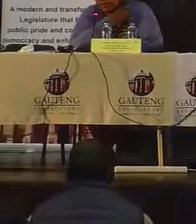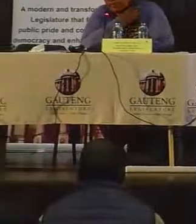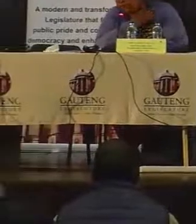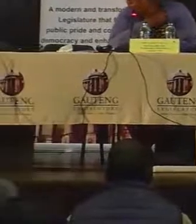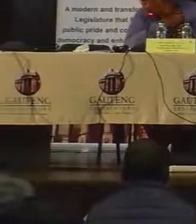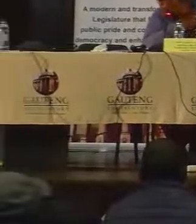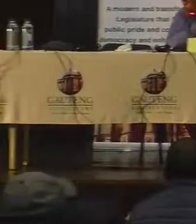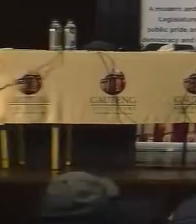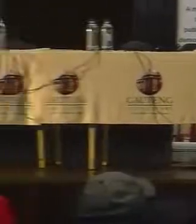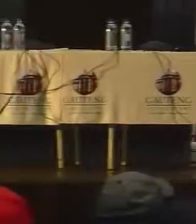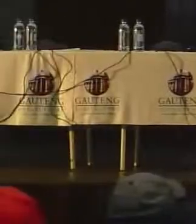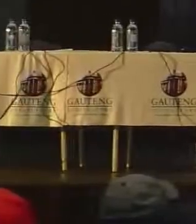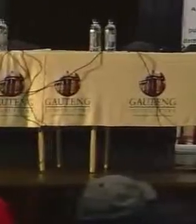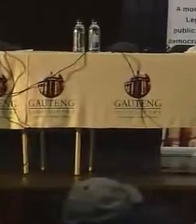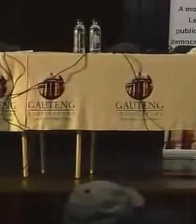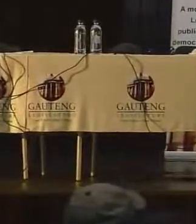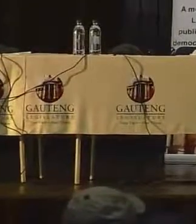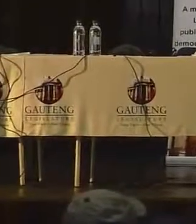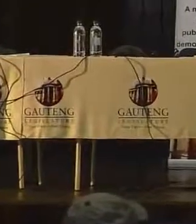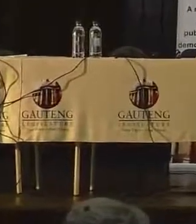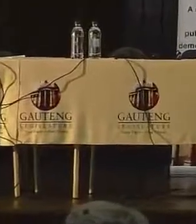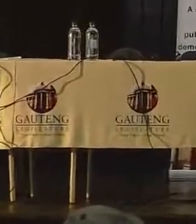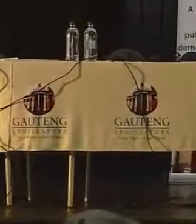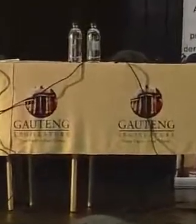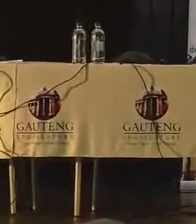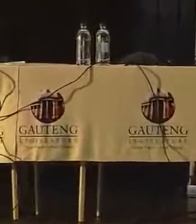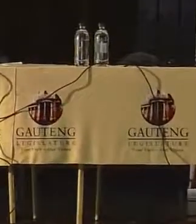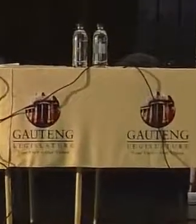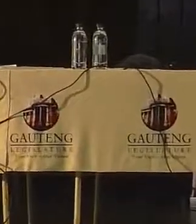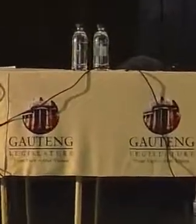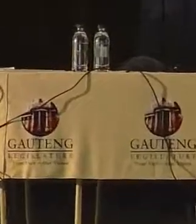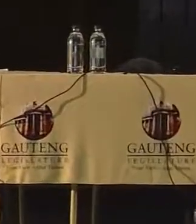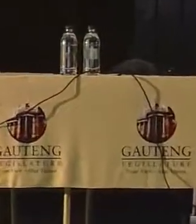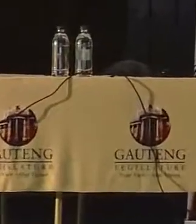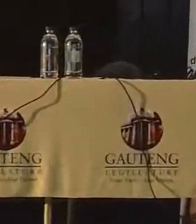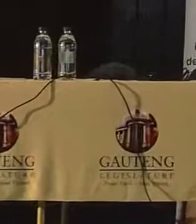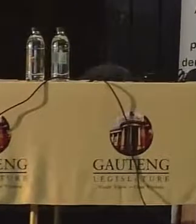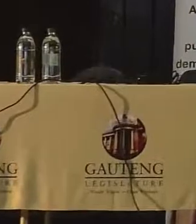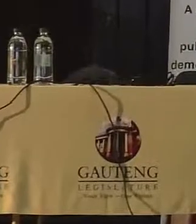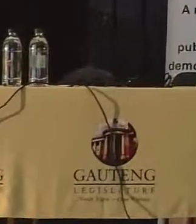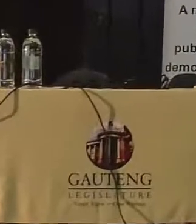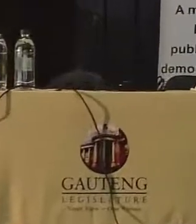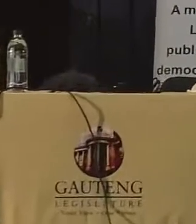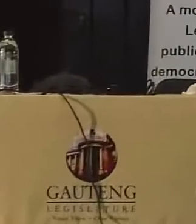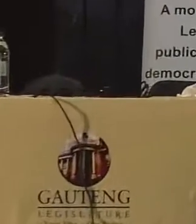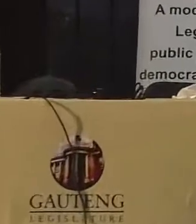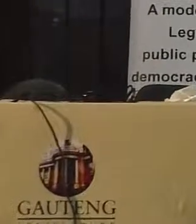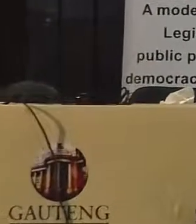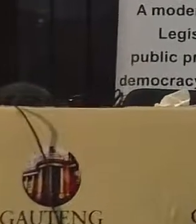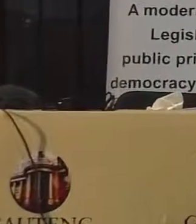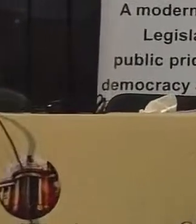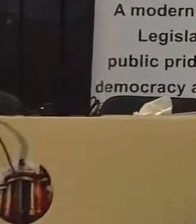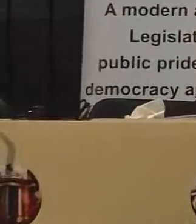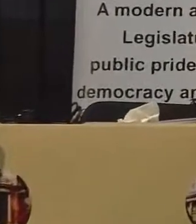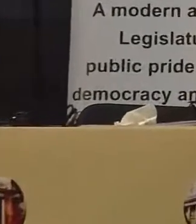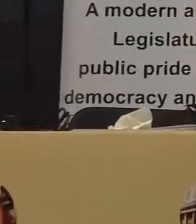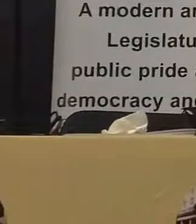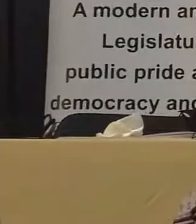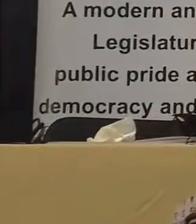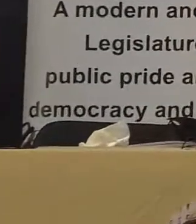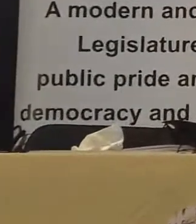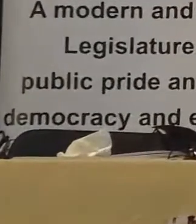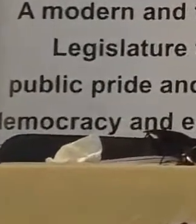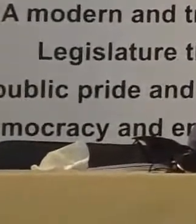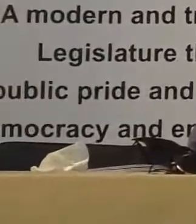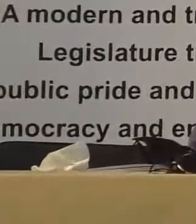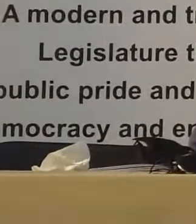Thank you, Chairperson, and the honourable members. I move for the adoption of the agenda for the meeting